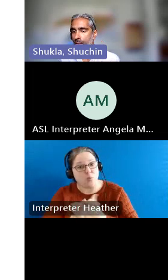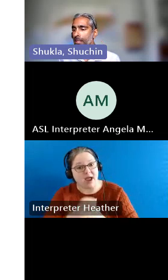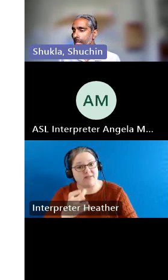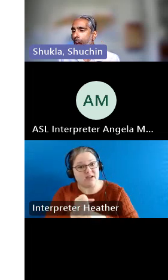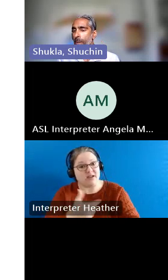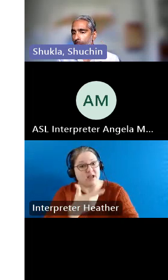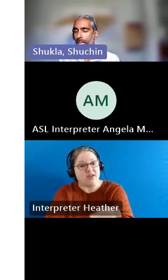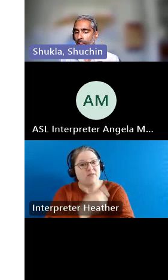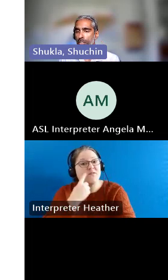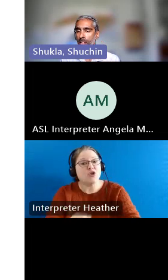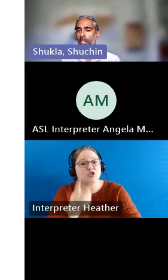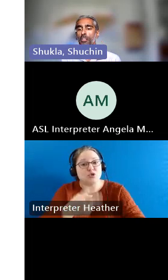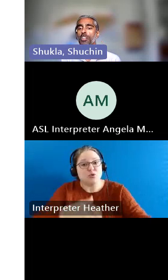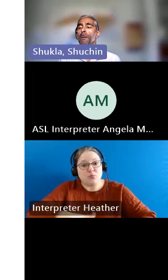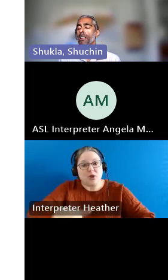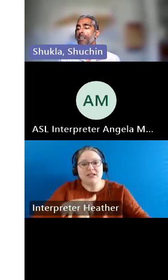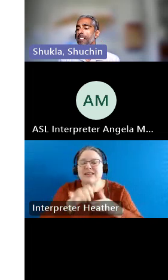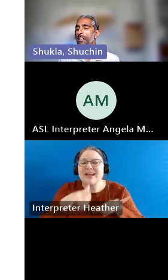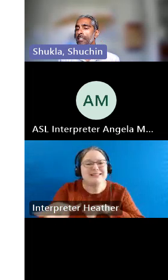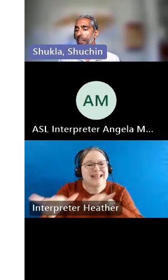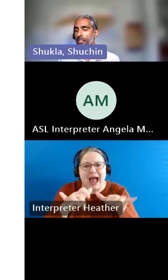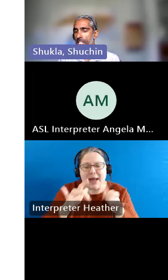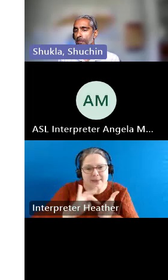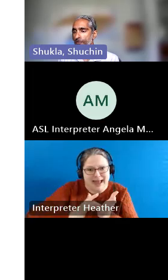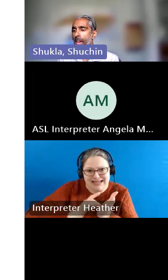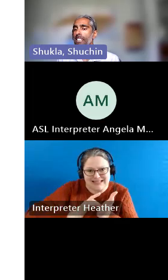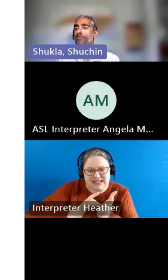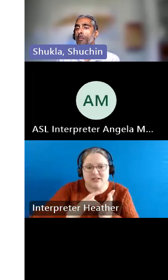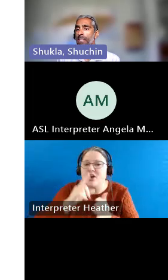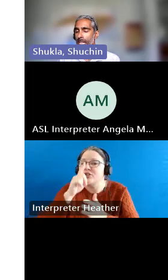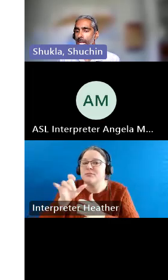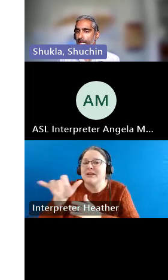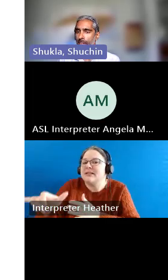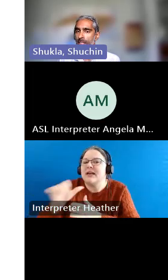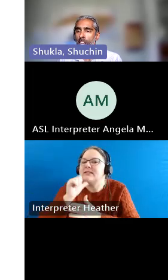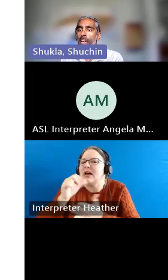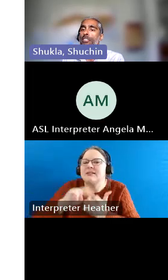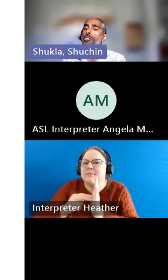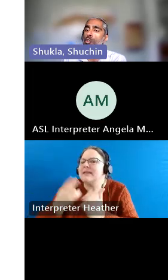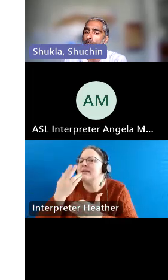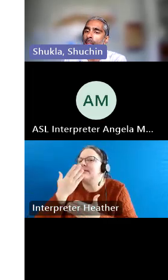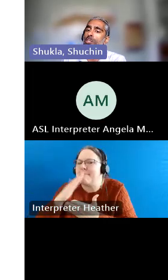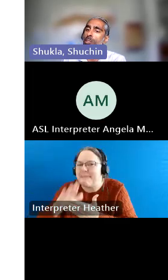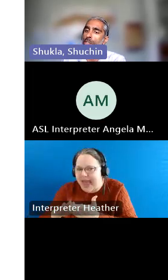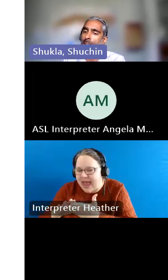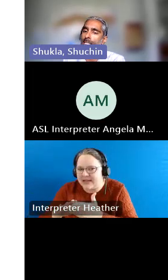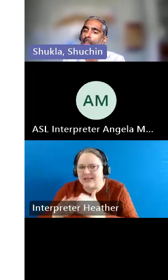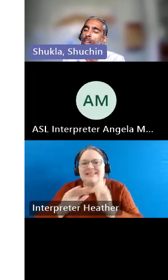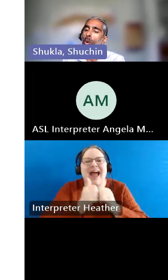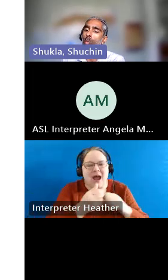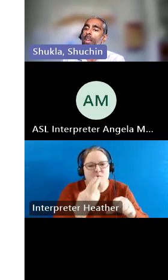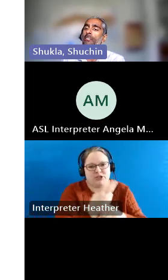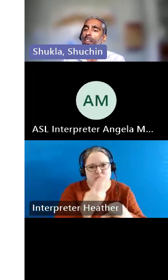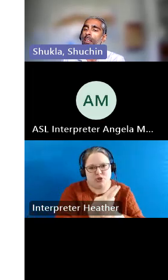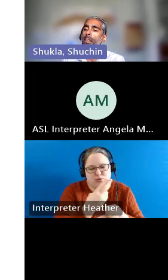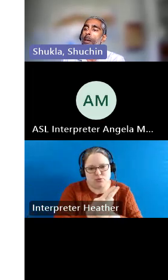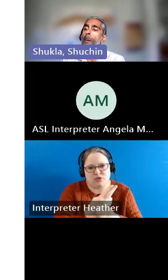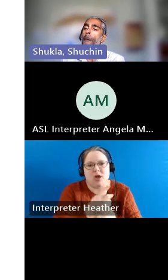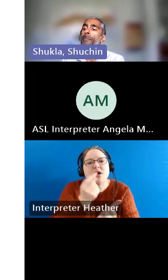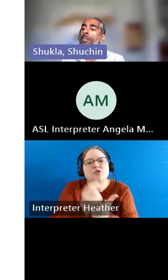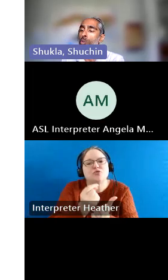2 of the pregnancies. So that's a common medication. Just because it's fentanyl doesn't mean it's bad. It's more about the context. And so treatment has to address that.